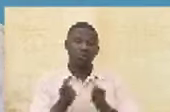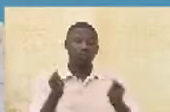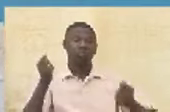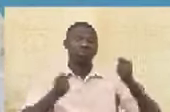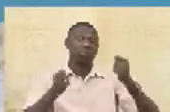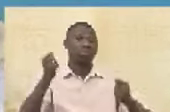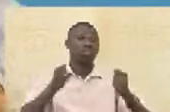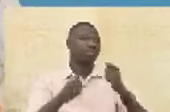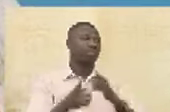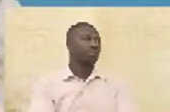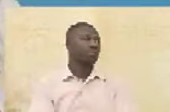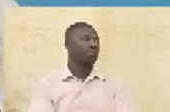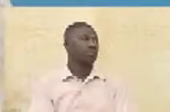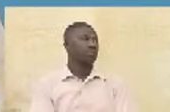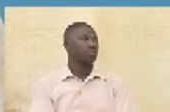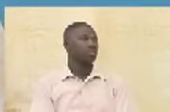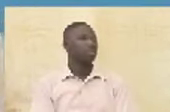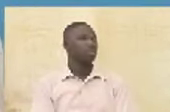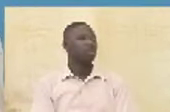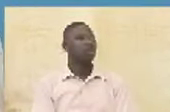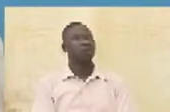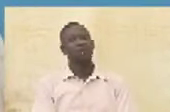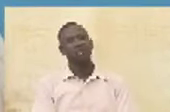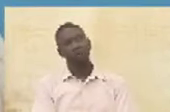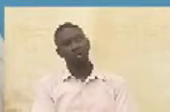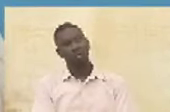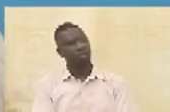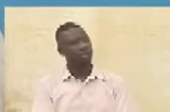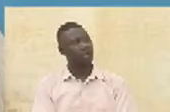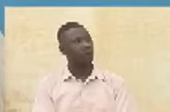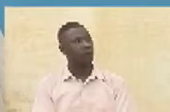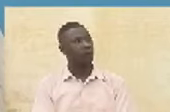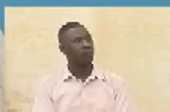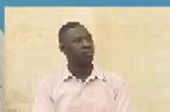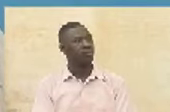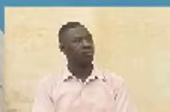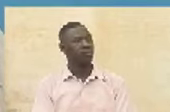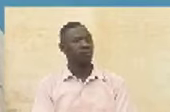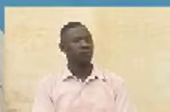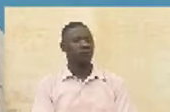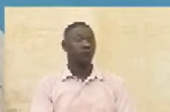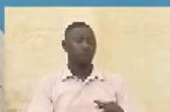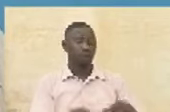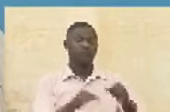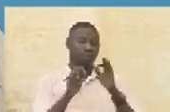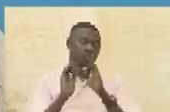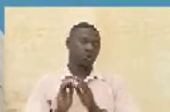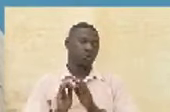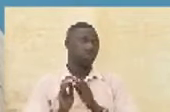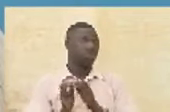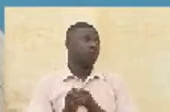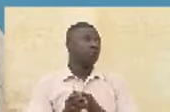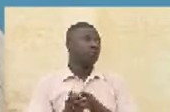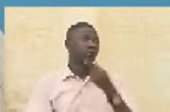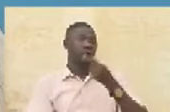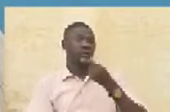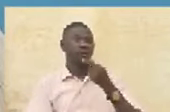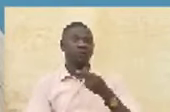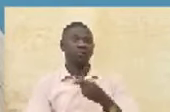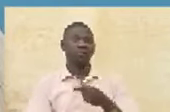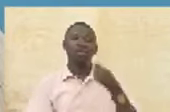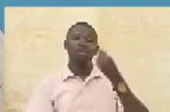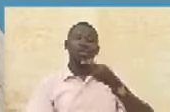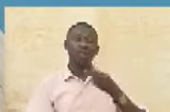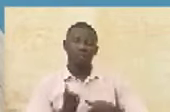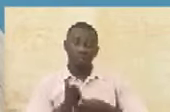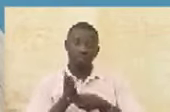groundnut in shells, and filled this vehicle with it, bags of it. I asked him now. And it was brought to the village. Alkalo ena. To